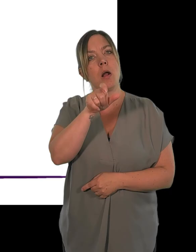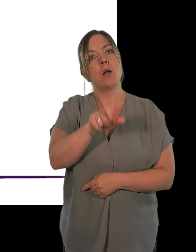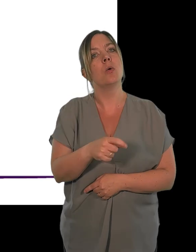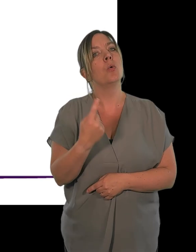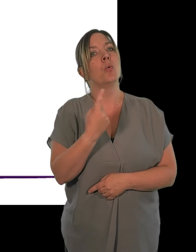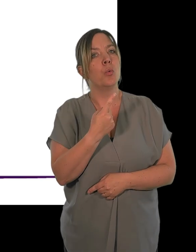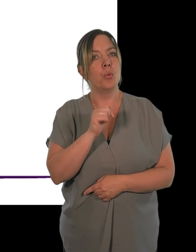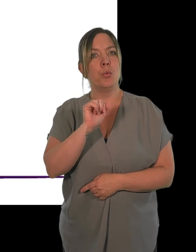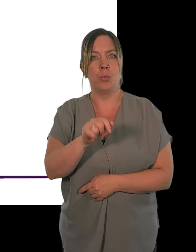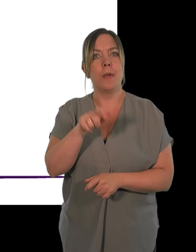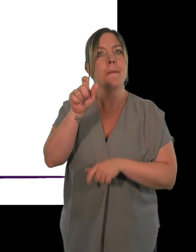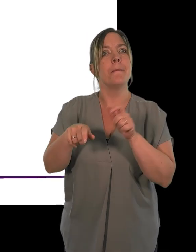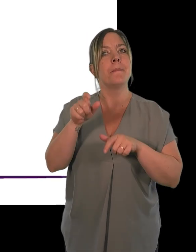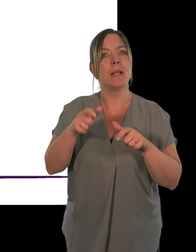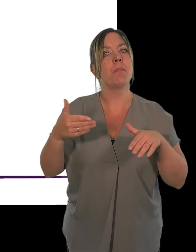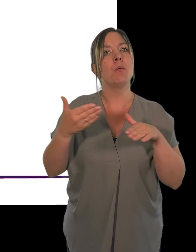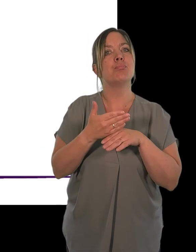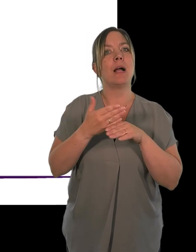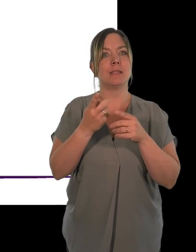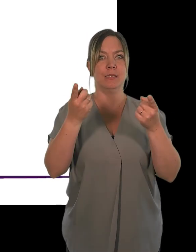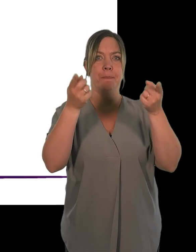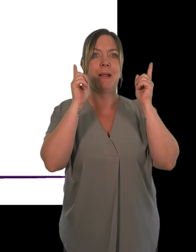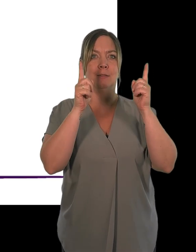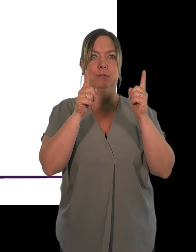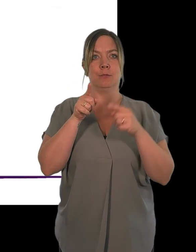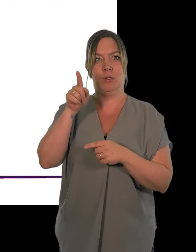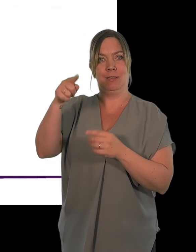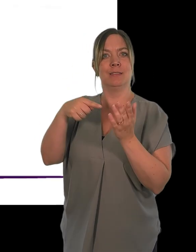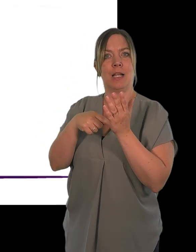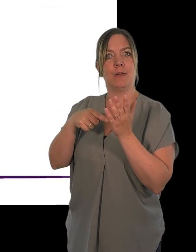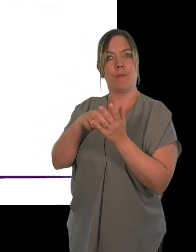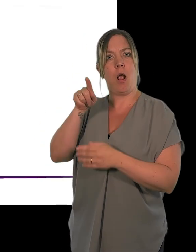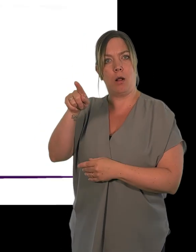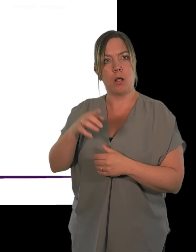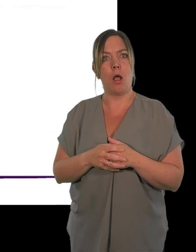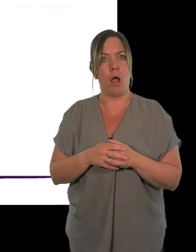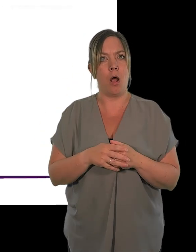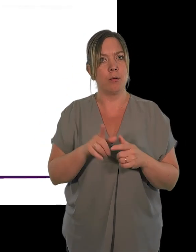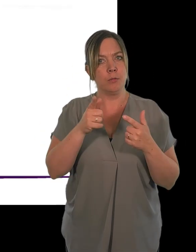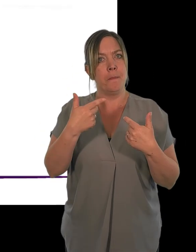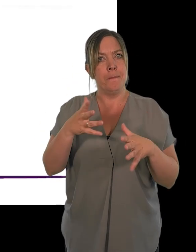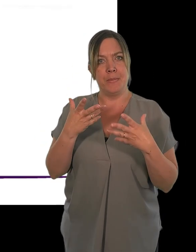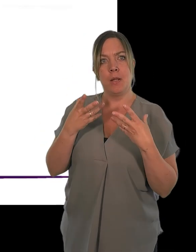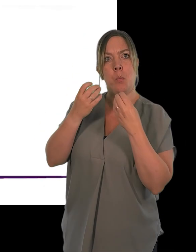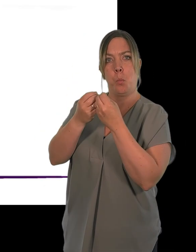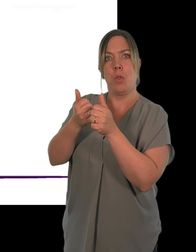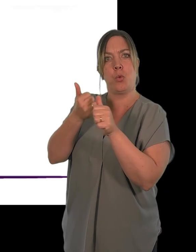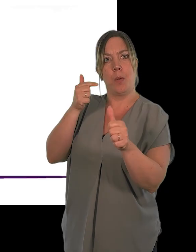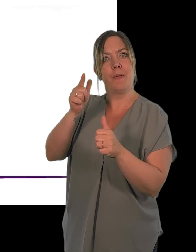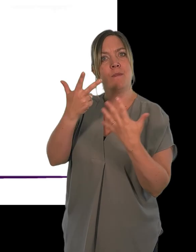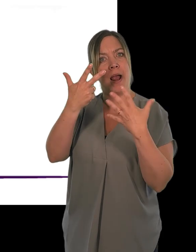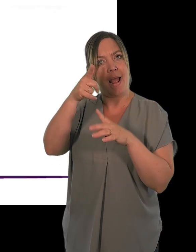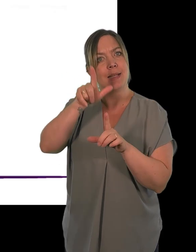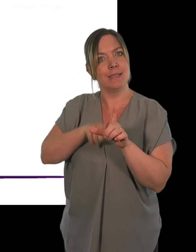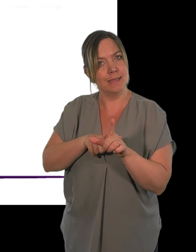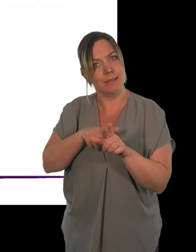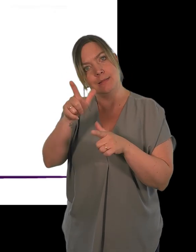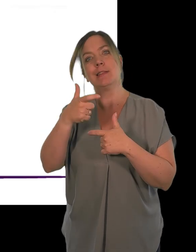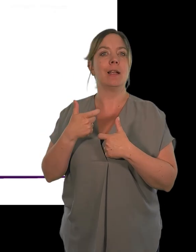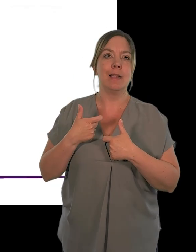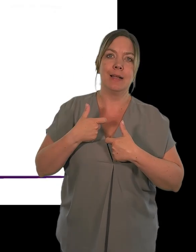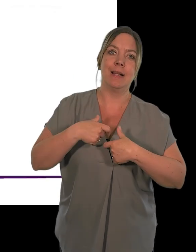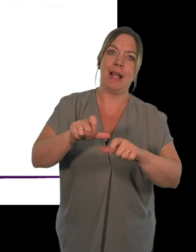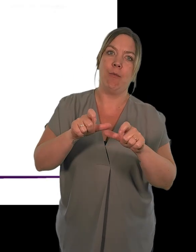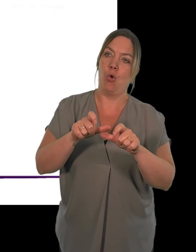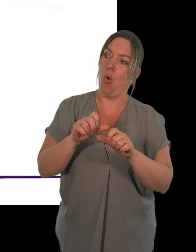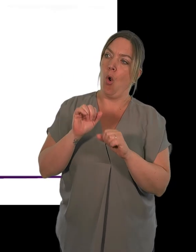People Practice Manager at Technovara, and although she has been with the company for 8 years, she has continued with many of the people